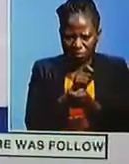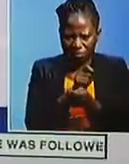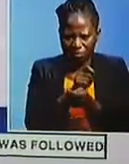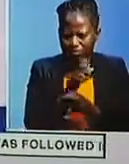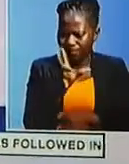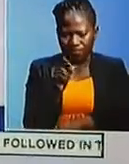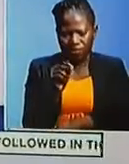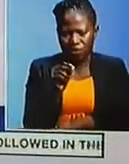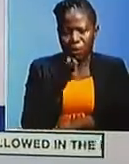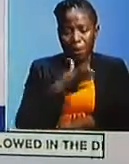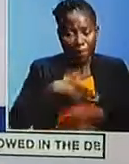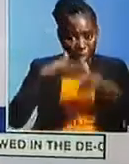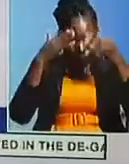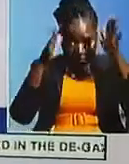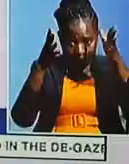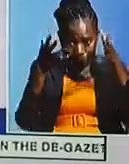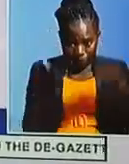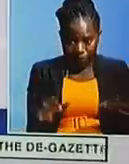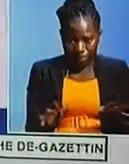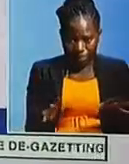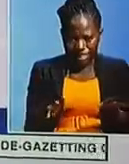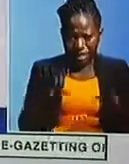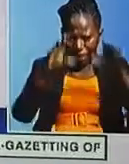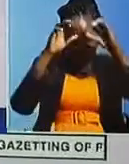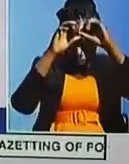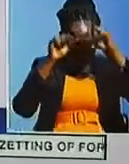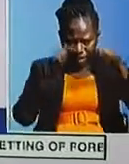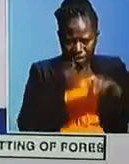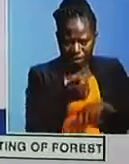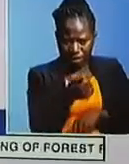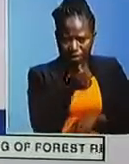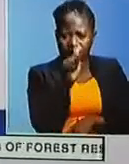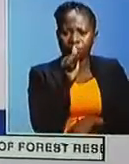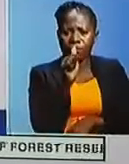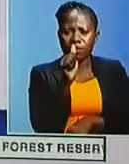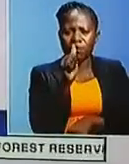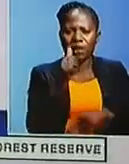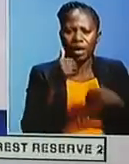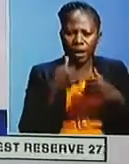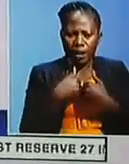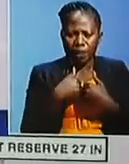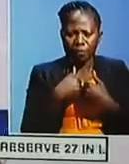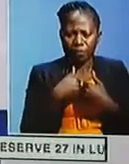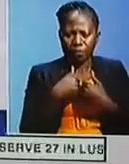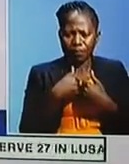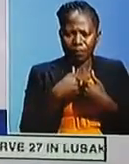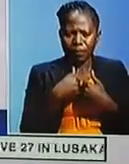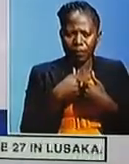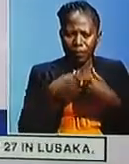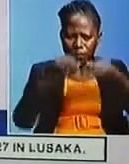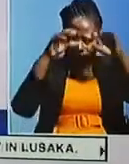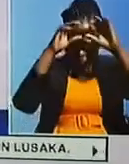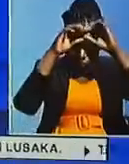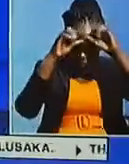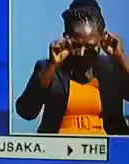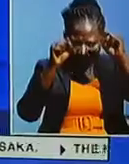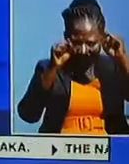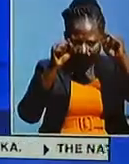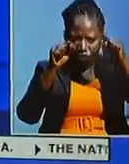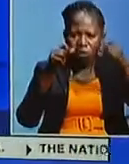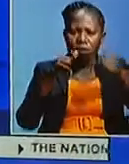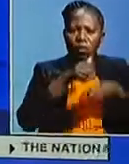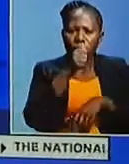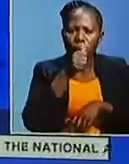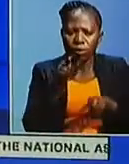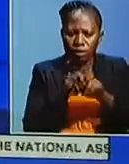I'm aware that that is the reason why the head of state also has the presidential aid for press and public relations. If it